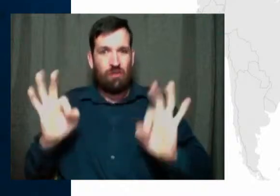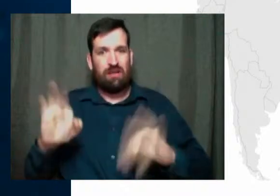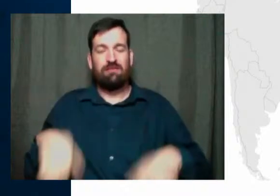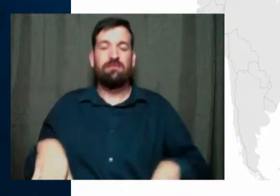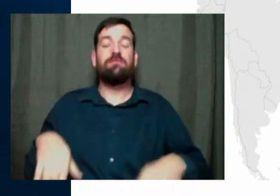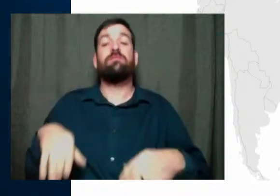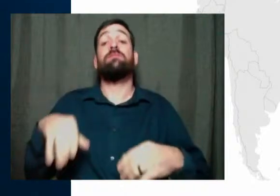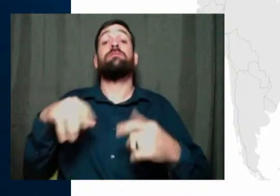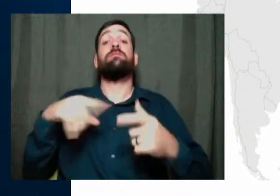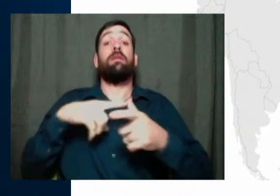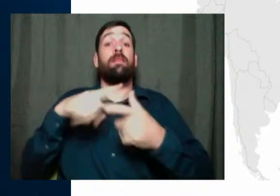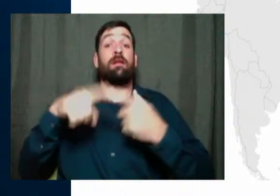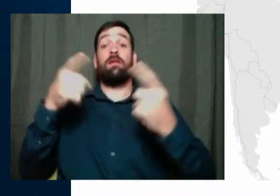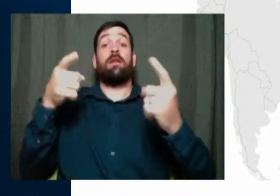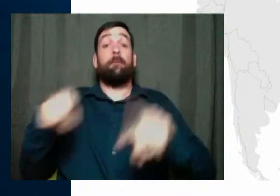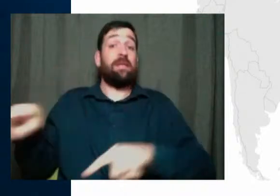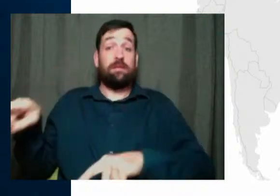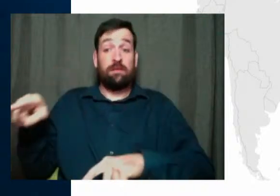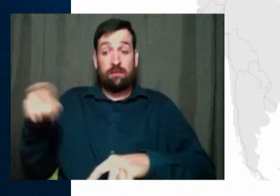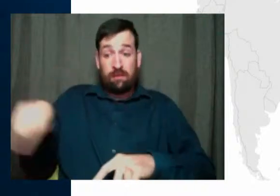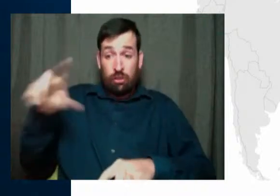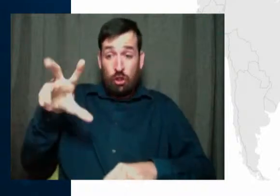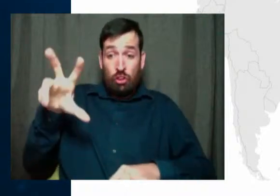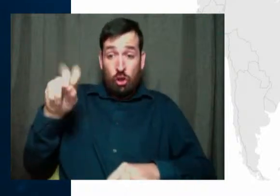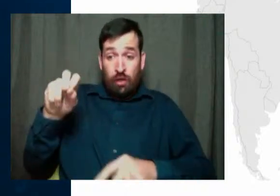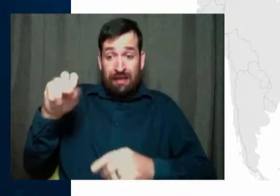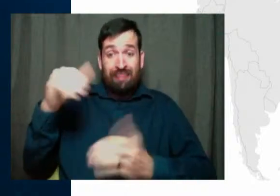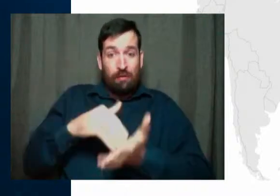result of those 30,000 RNA